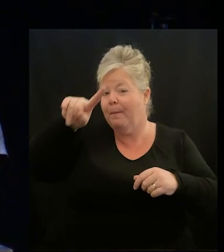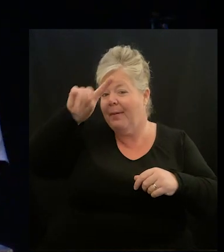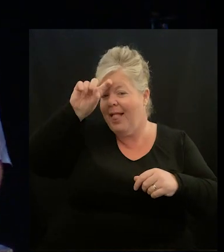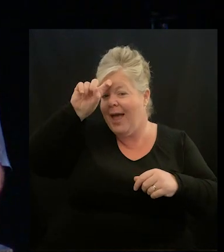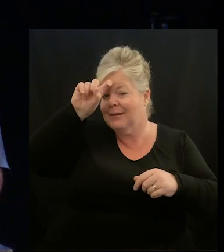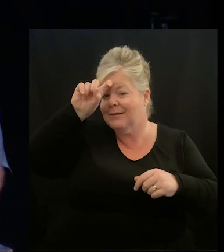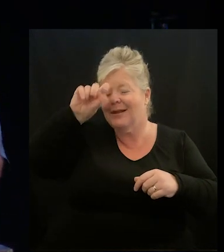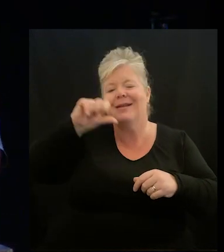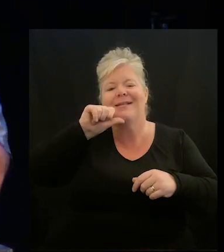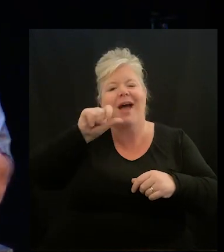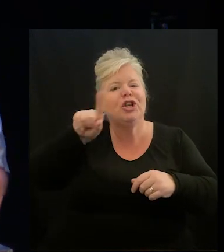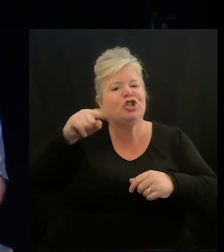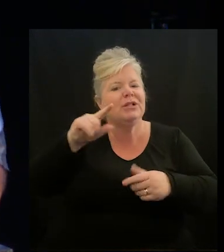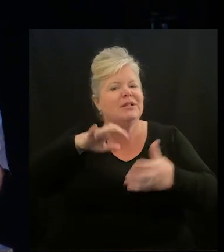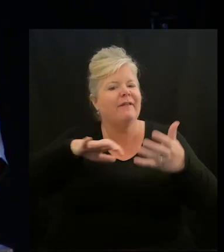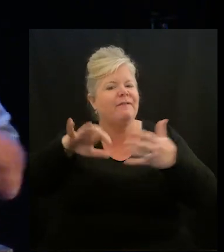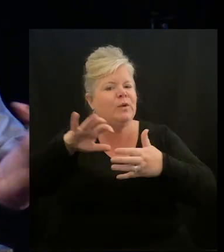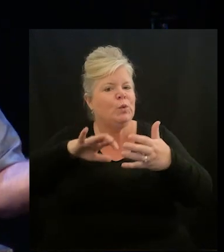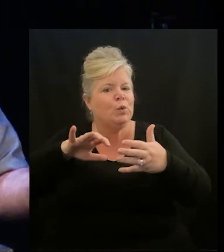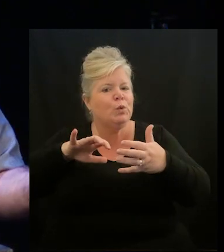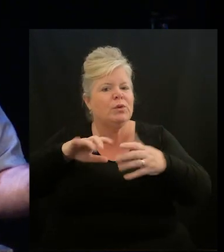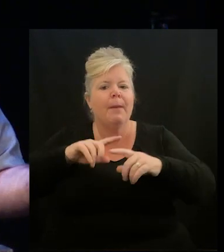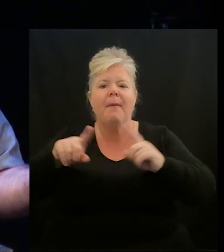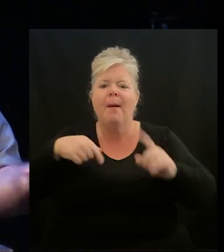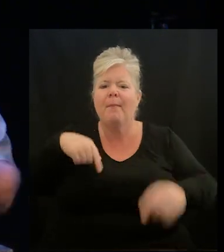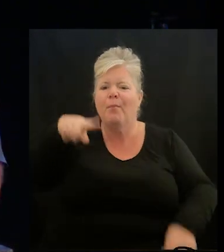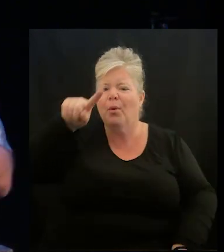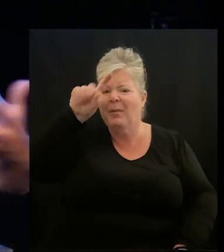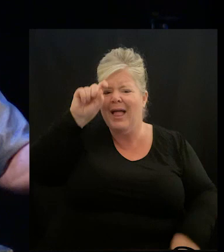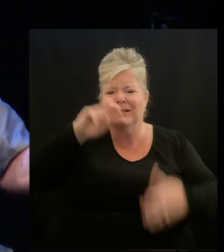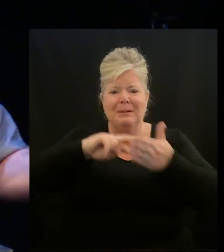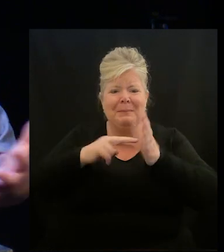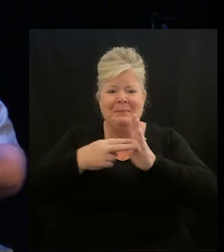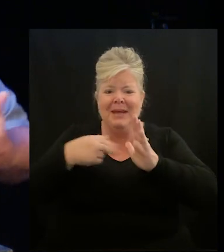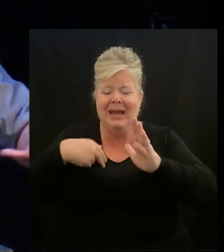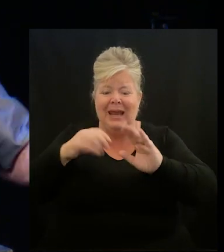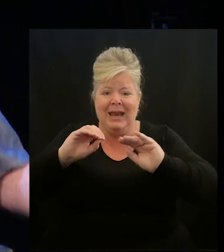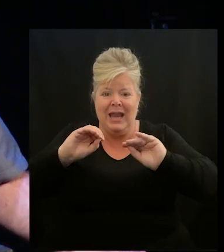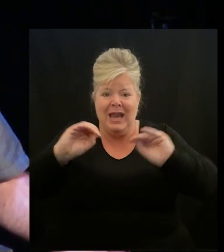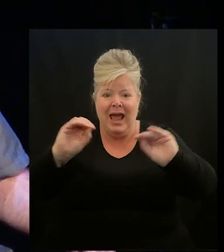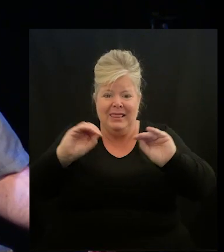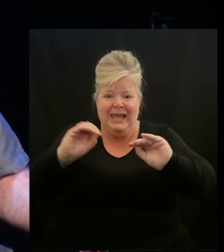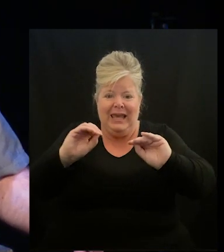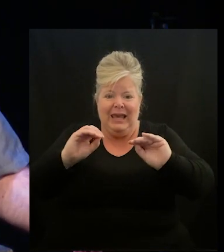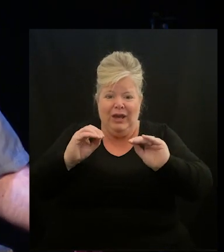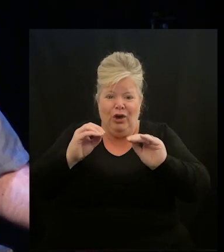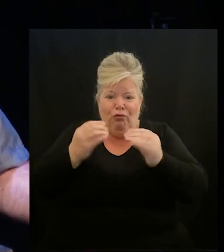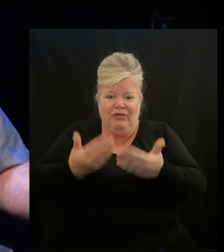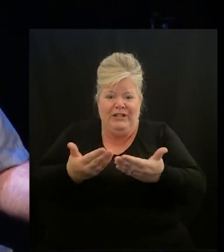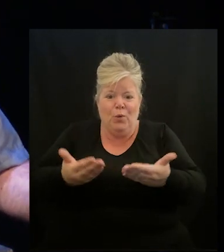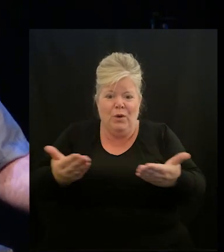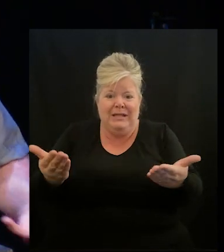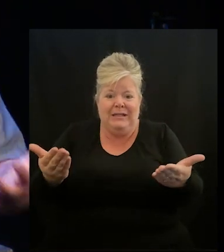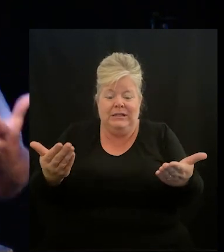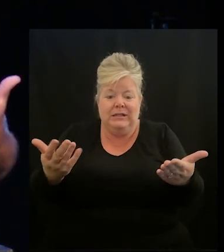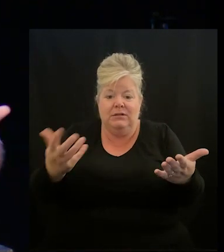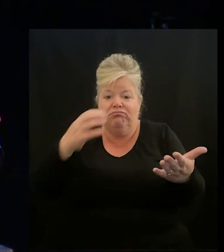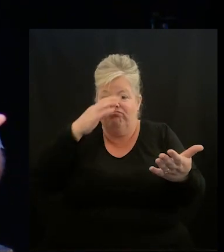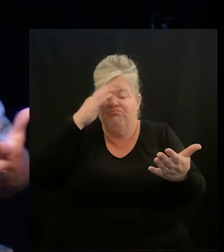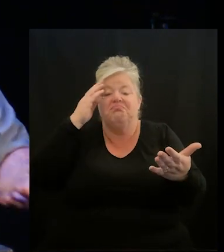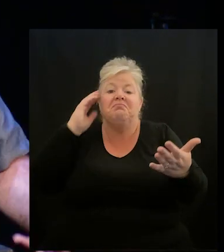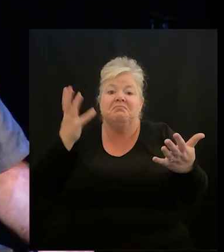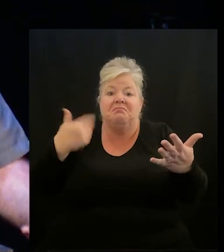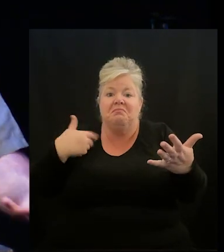In the original language, to be perplexed means to be without resources. It means I have nothing that I can